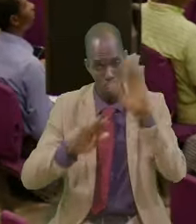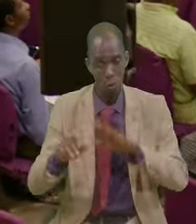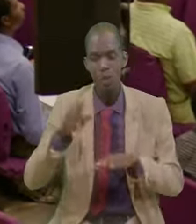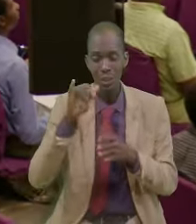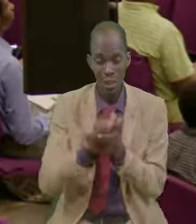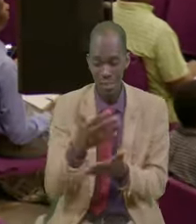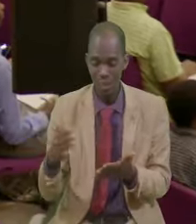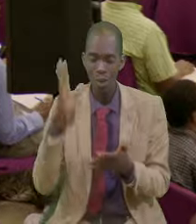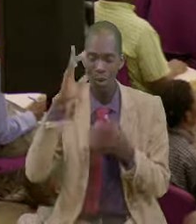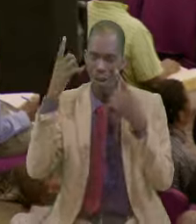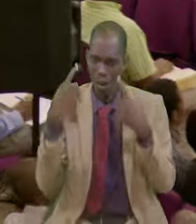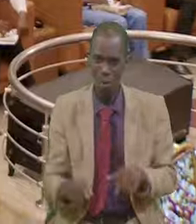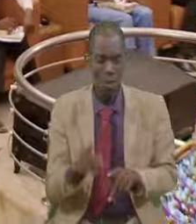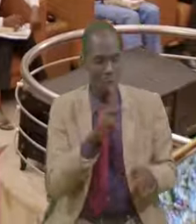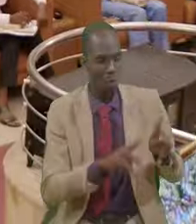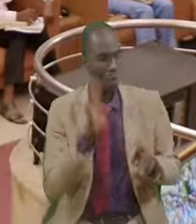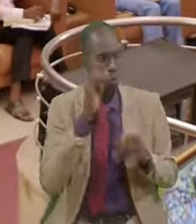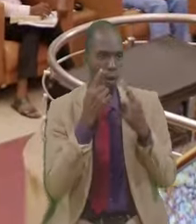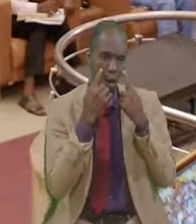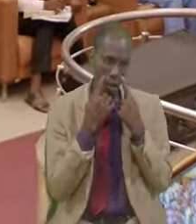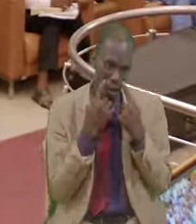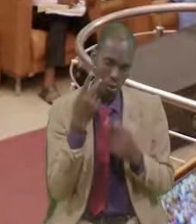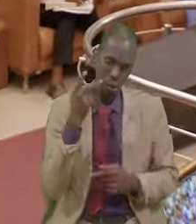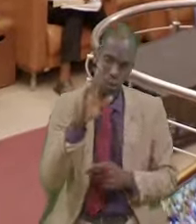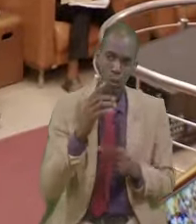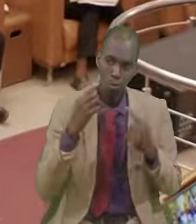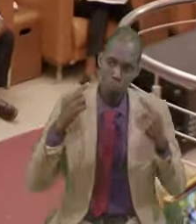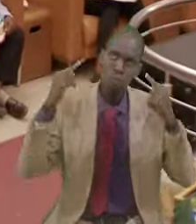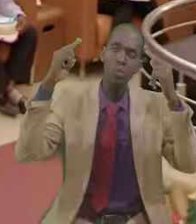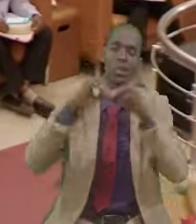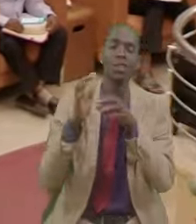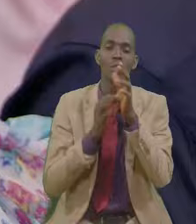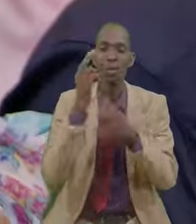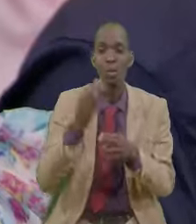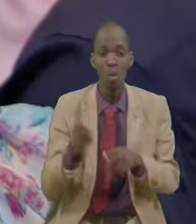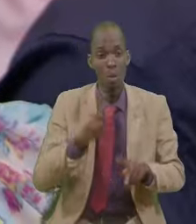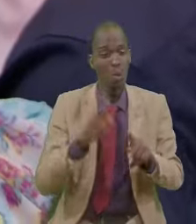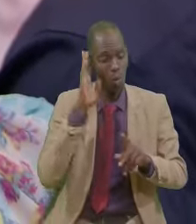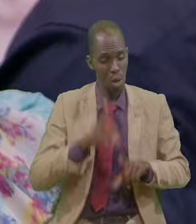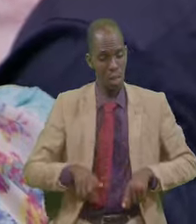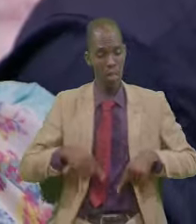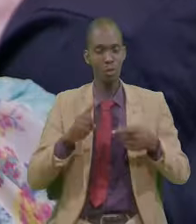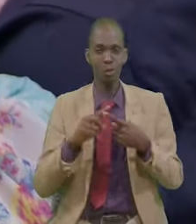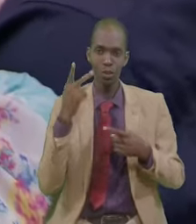will live to see your promotion. Yeah. He will live to see your upliftment. Yeah. Look